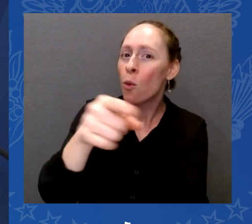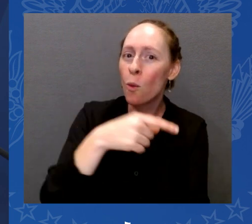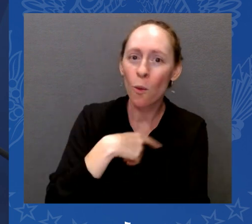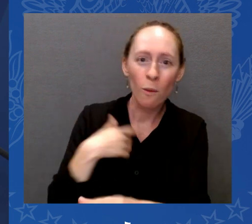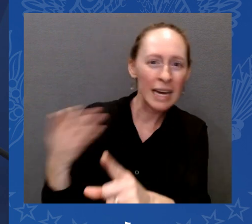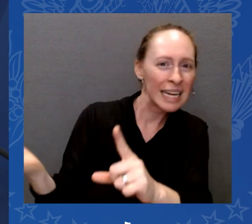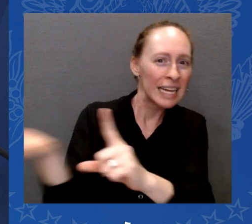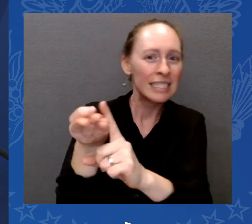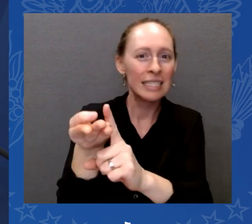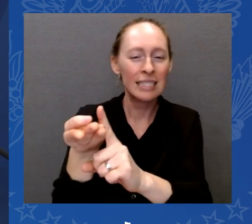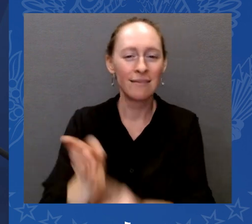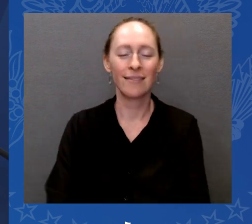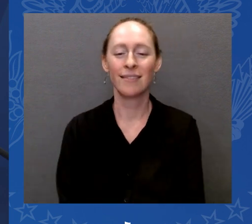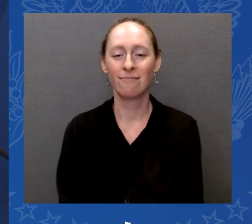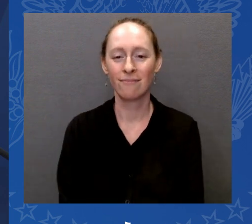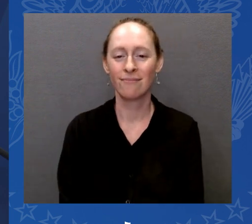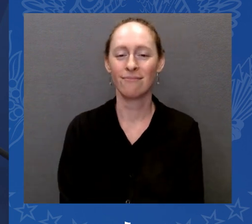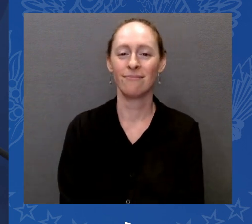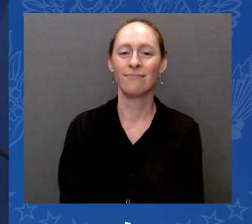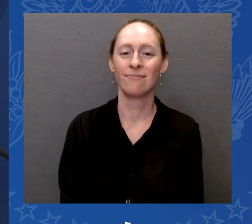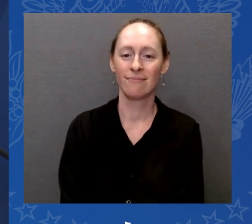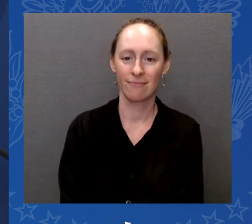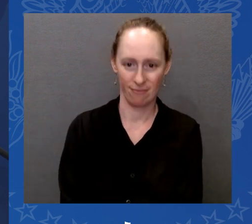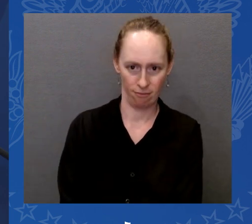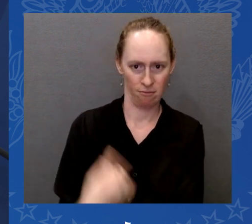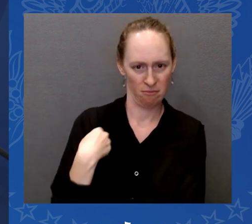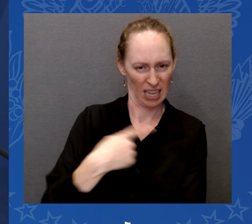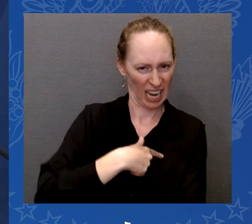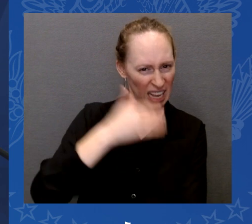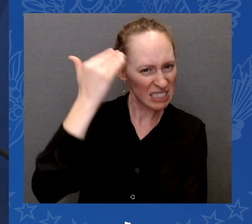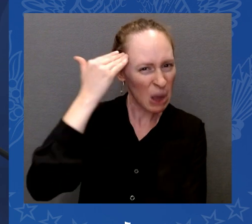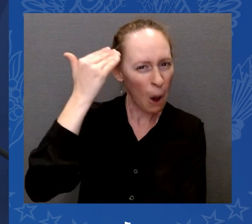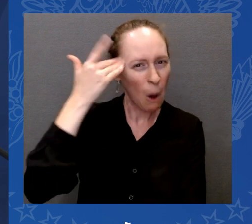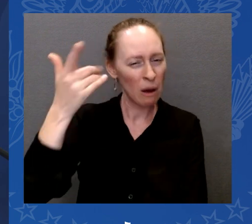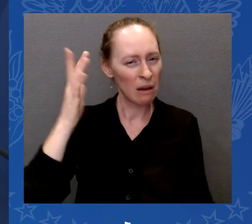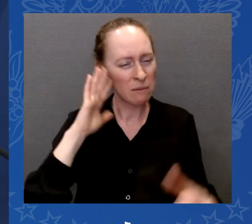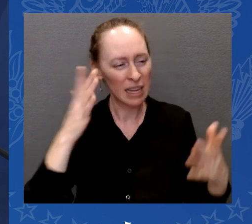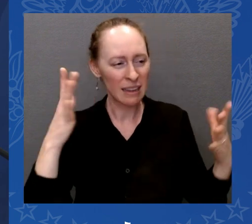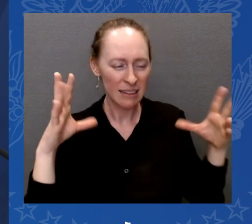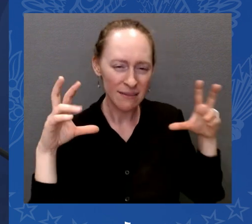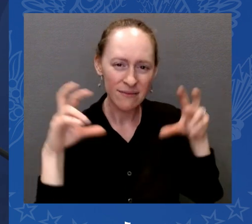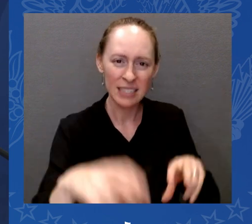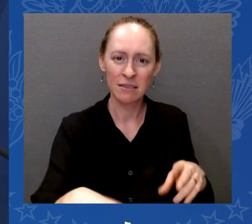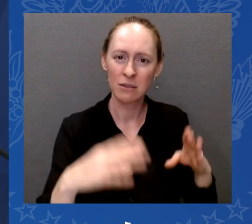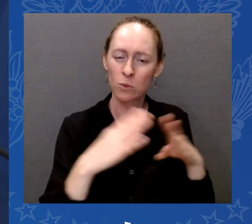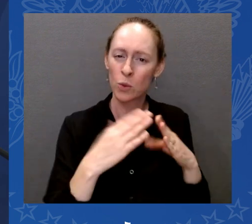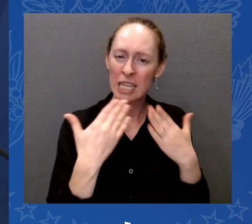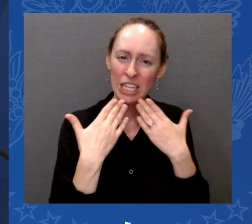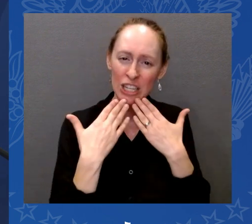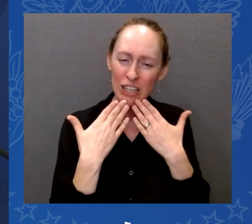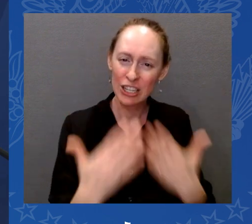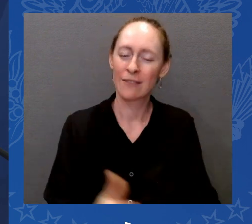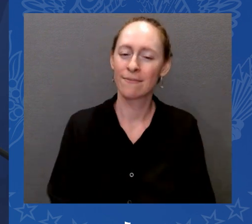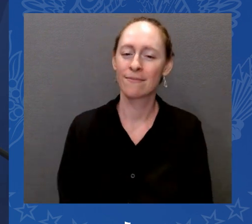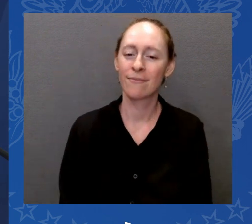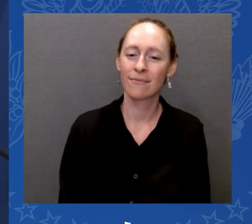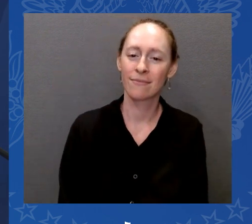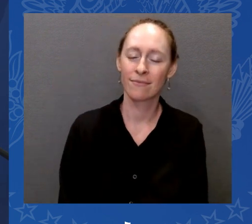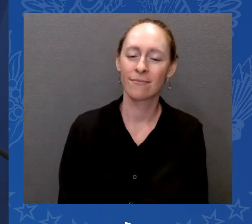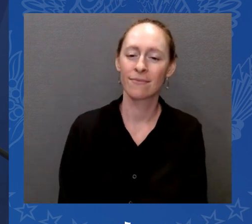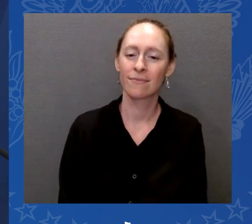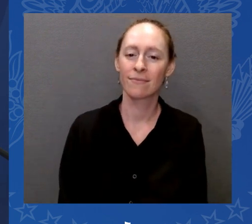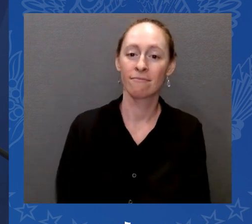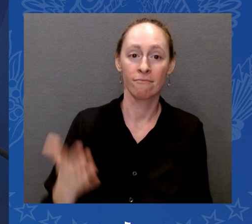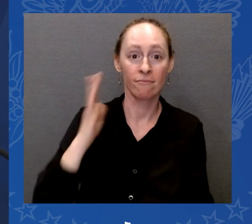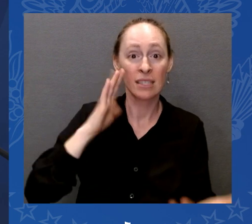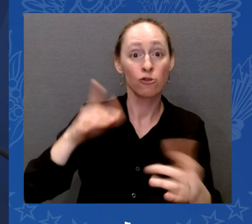you've made, because we asked for it, and I'm thank you. We said we can build up childcare so moms can get to jobs. We can do apprenticeship training. We can